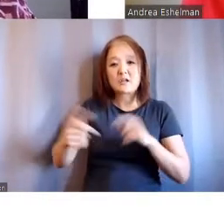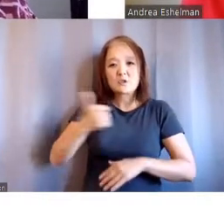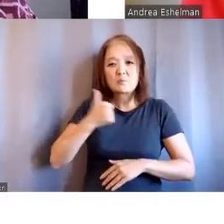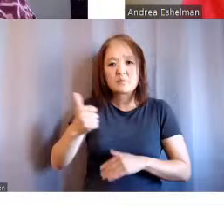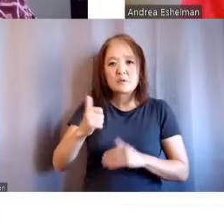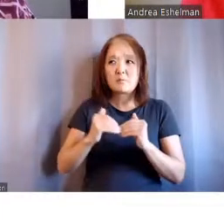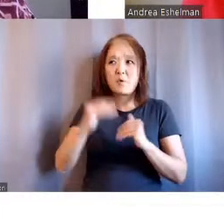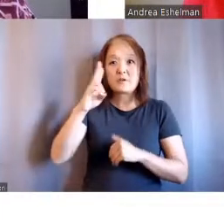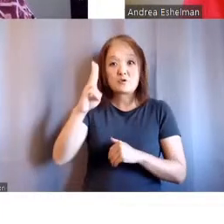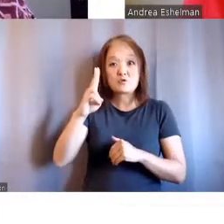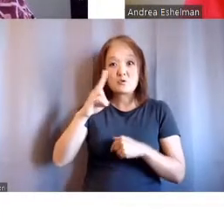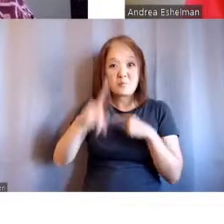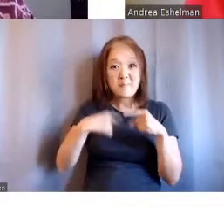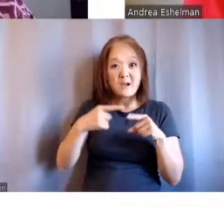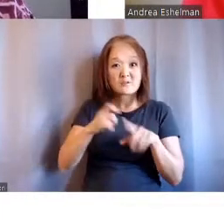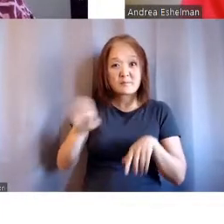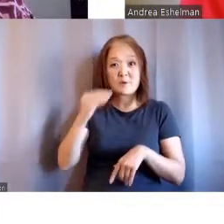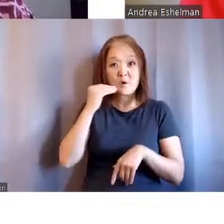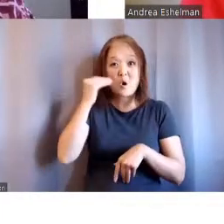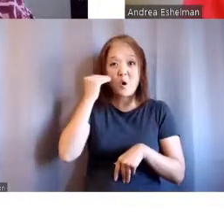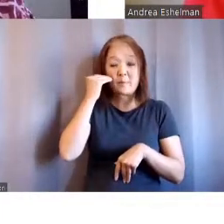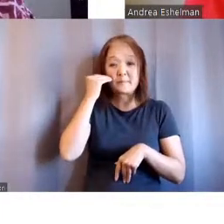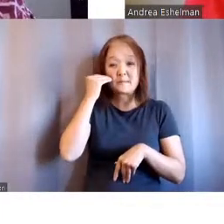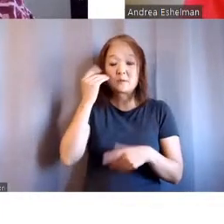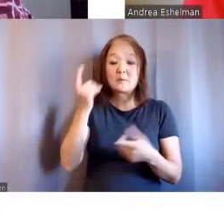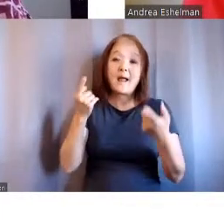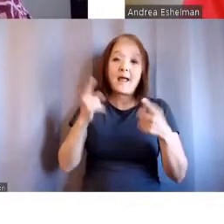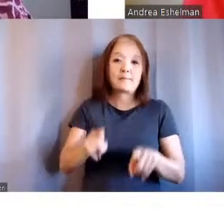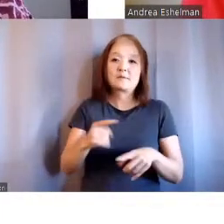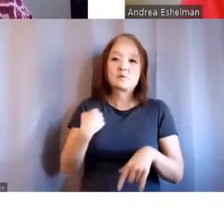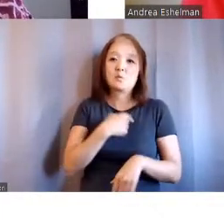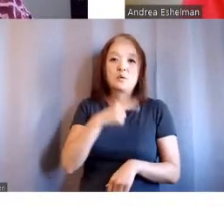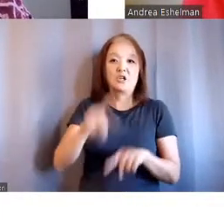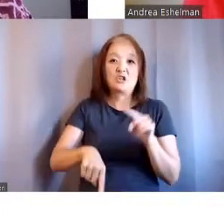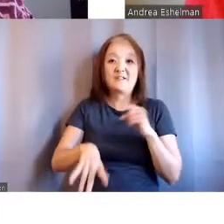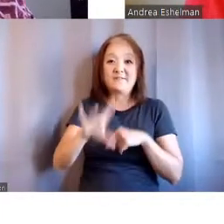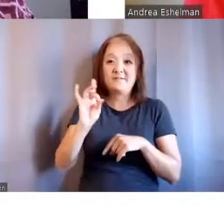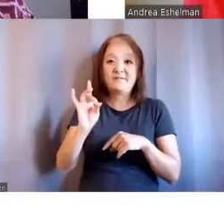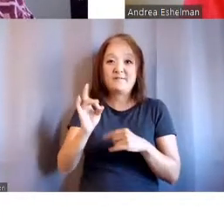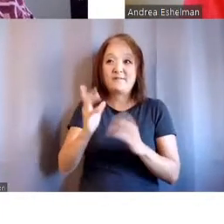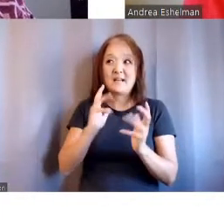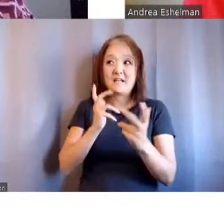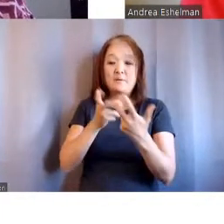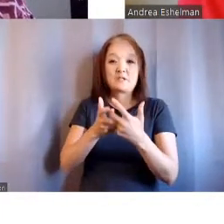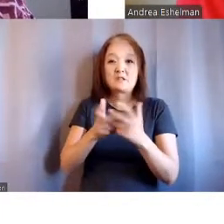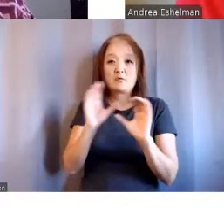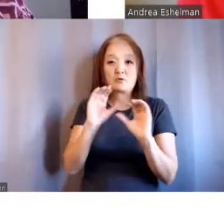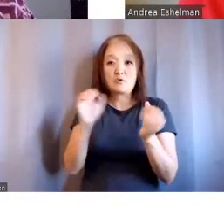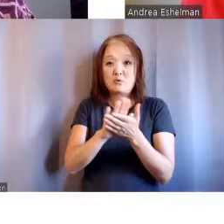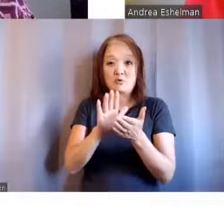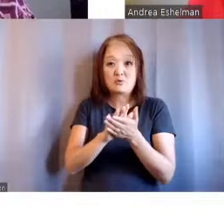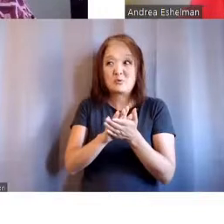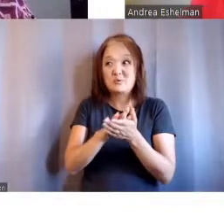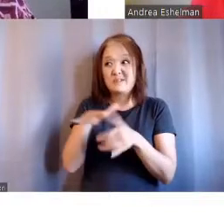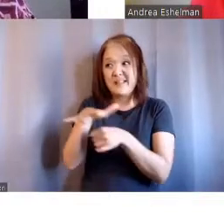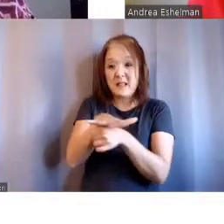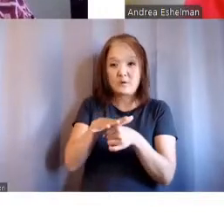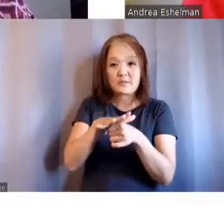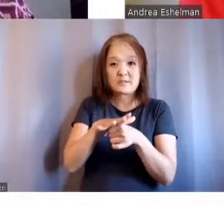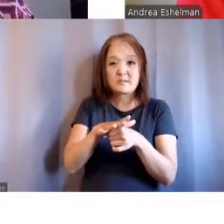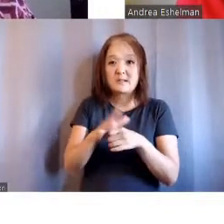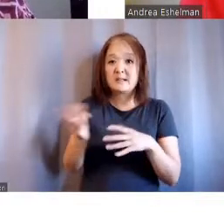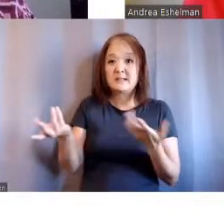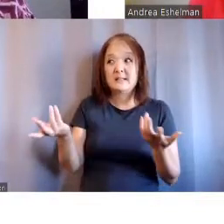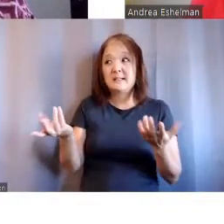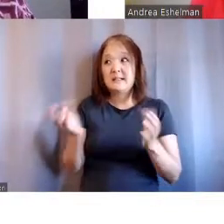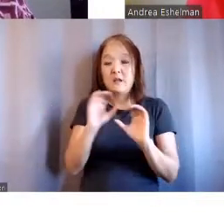home. And as a result, we were not able to find an accommodation. There wasn't a school that was in that location, there wasn't a position that she wouldn't